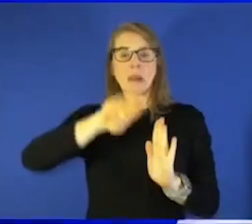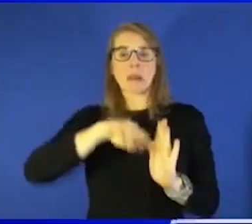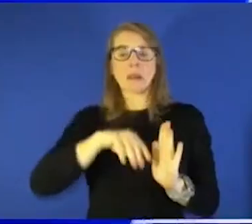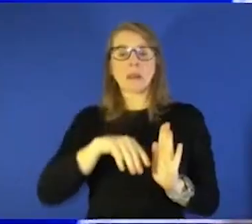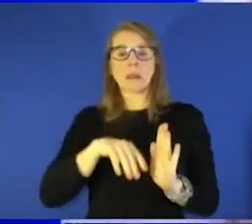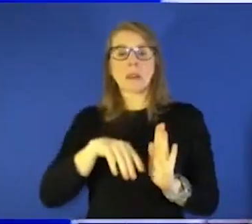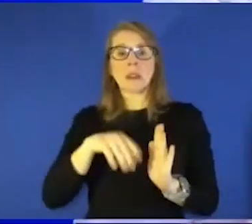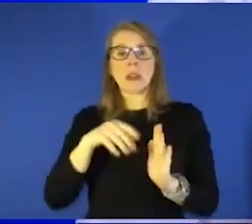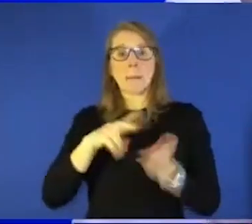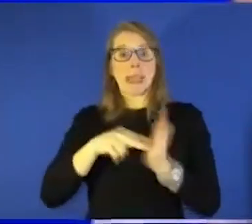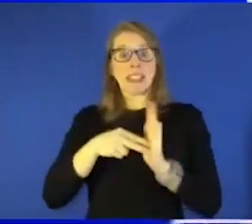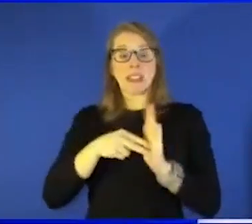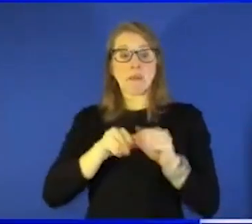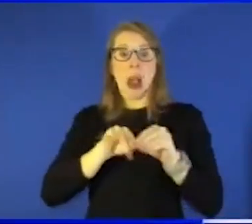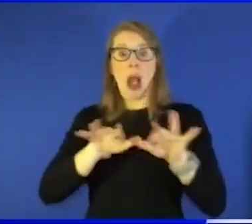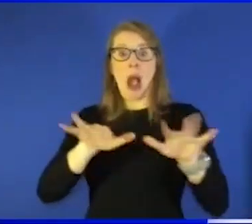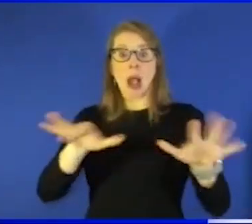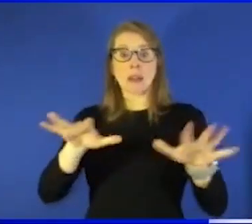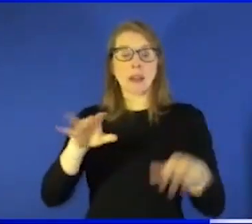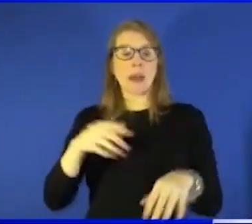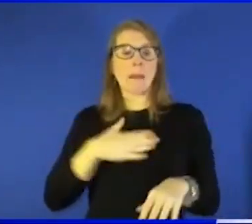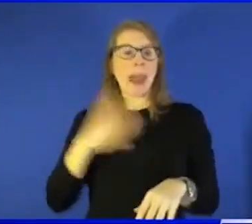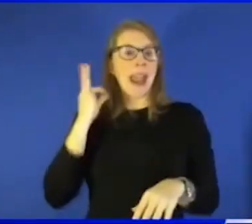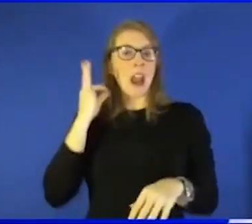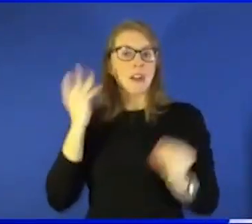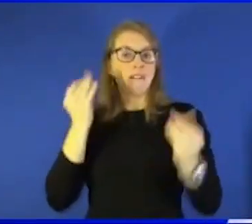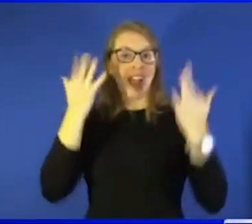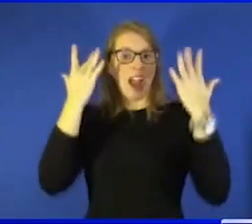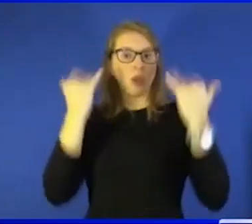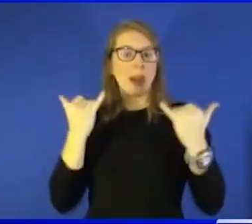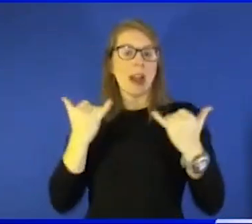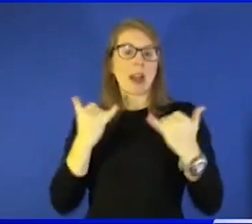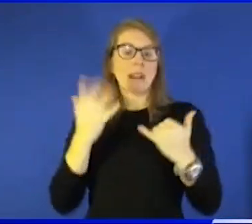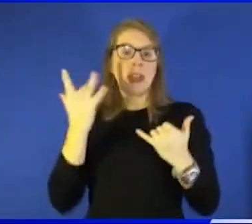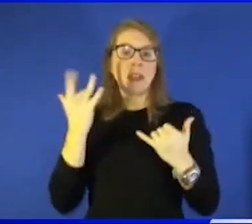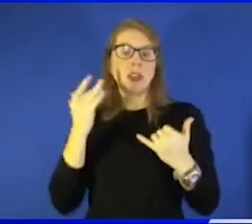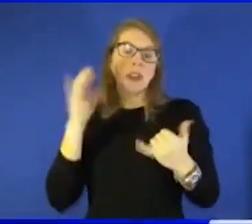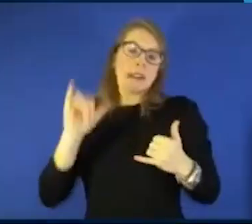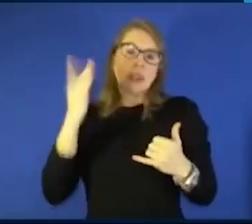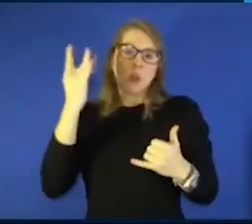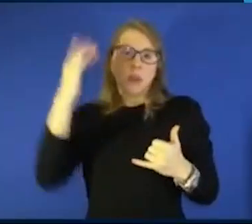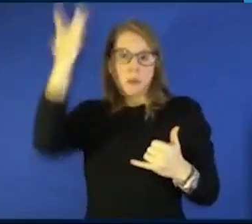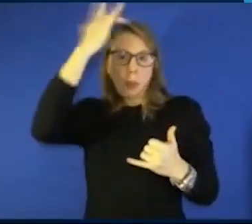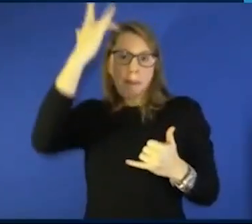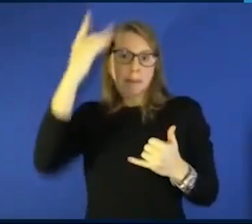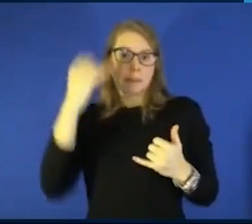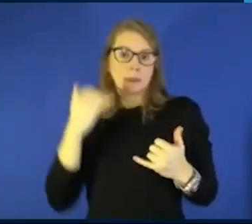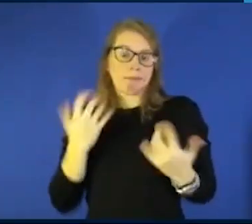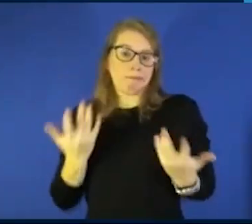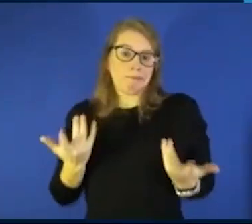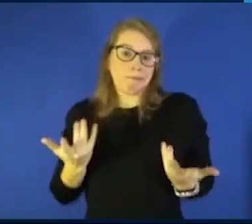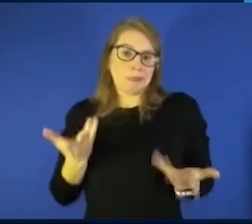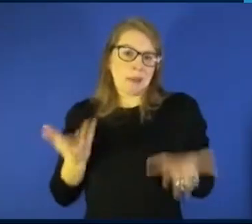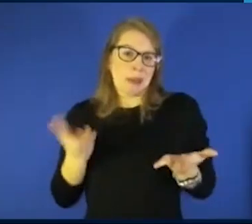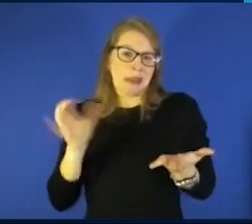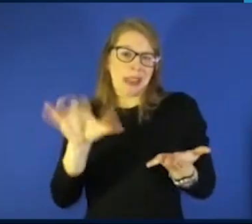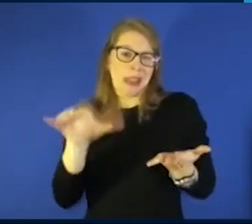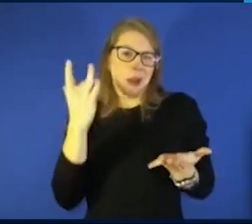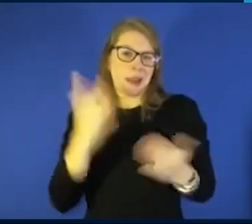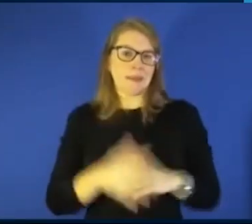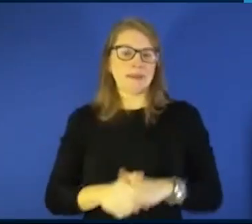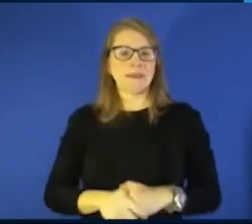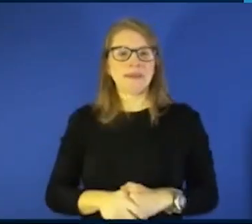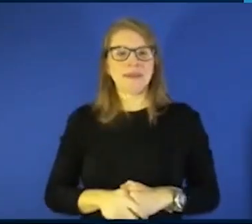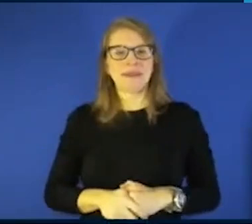on fire. Like my hair's on fire right now, which is why I don't have any more hair left. So, or maybe something like that. Yeah. Before we